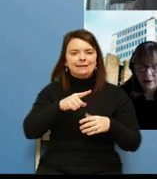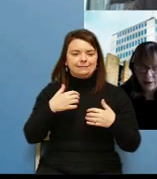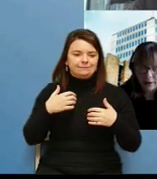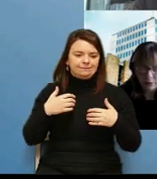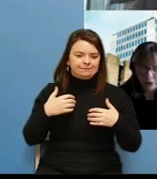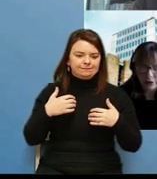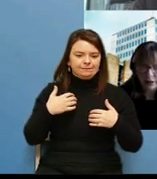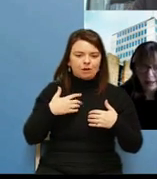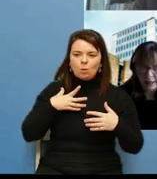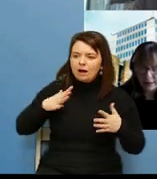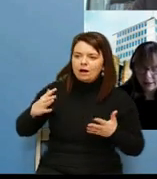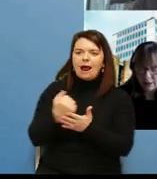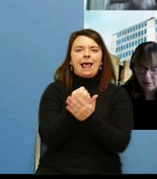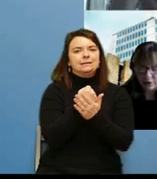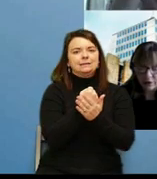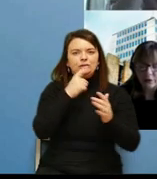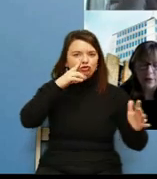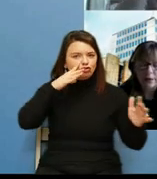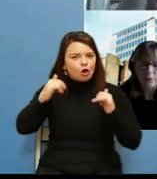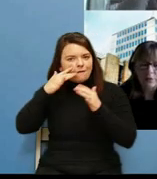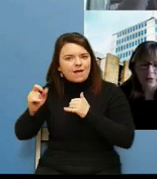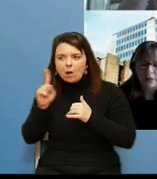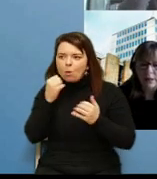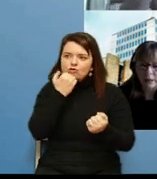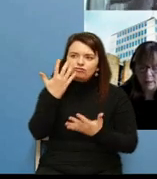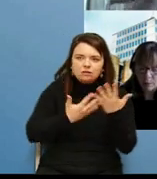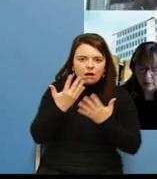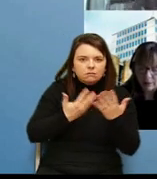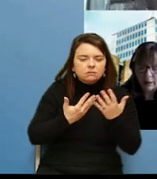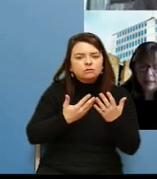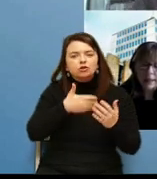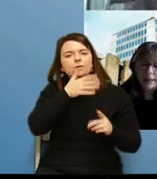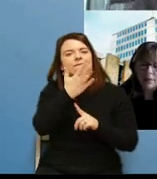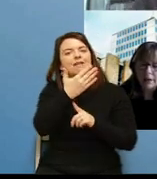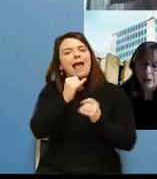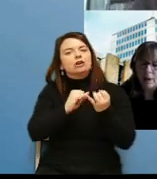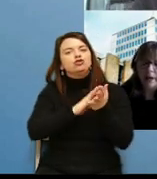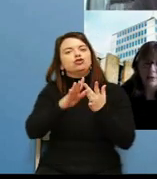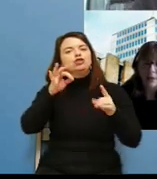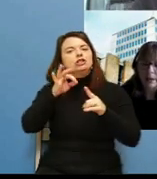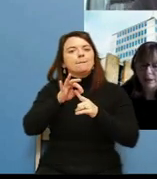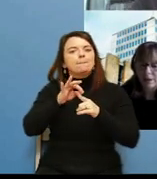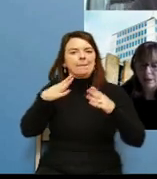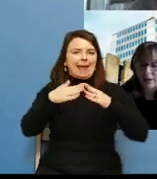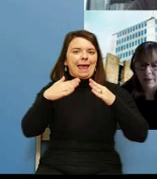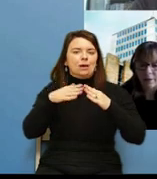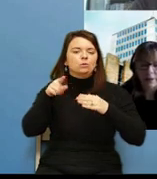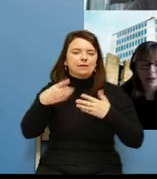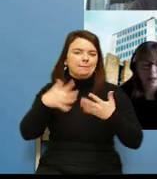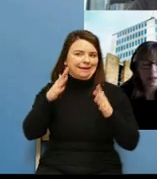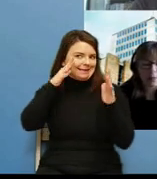so that is, we're just collating the survey results, and we've used the citizens panel and Flagship Housing